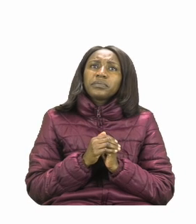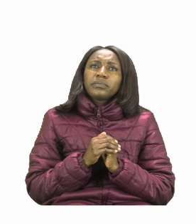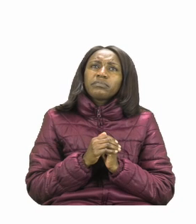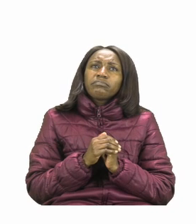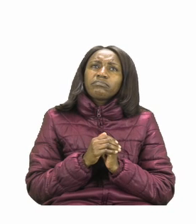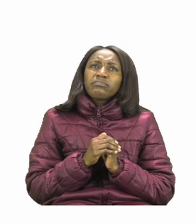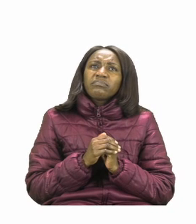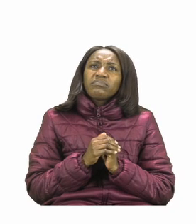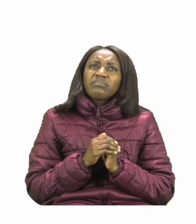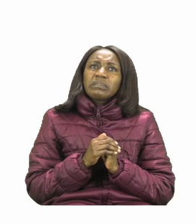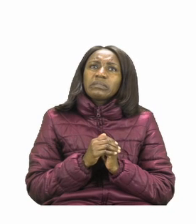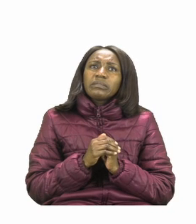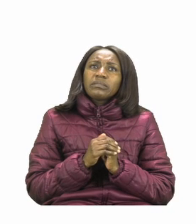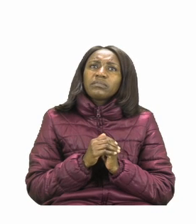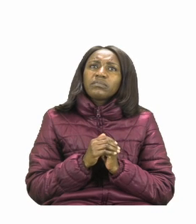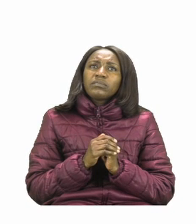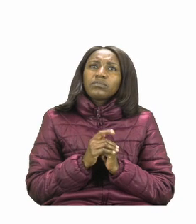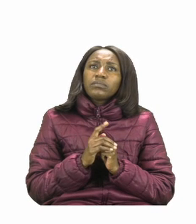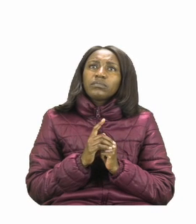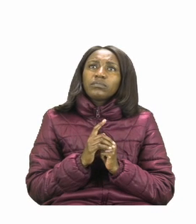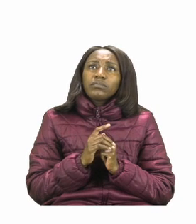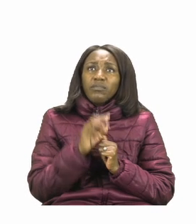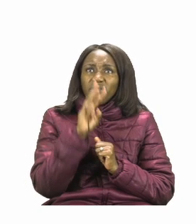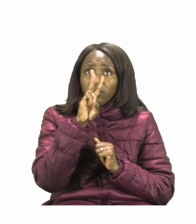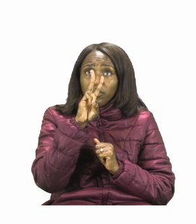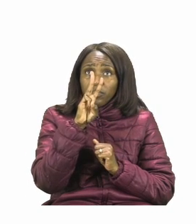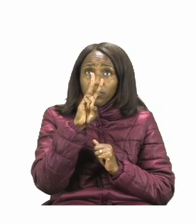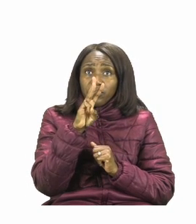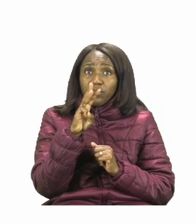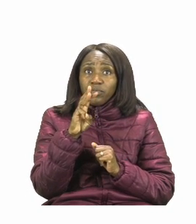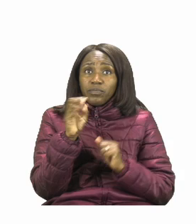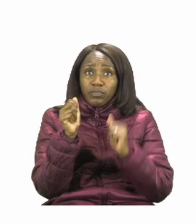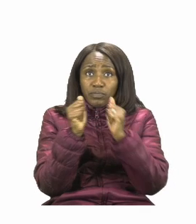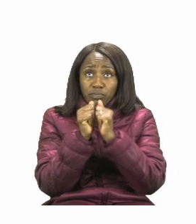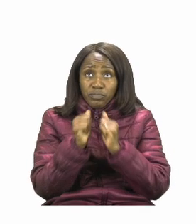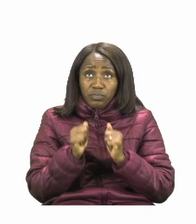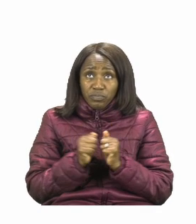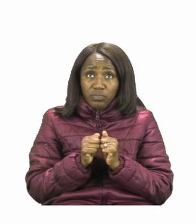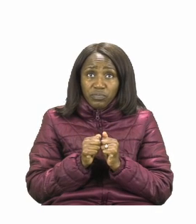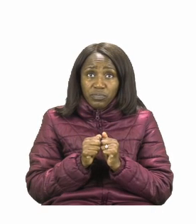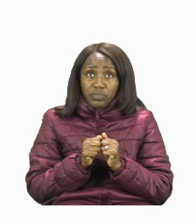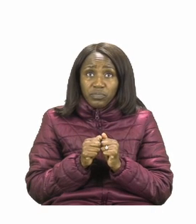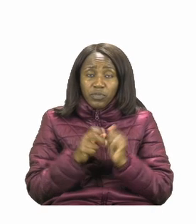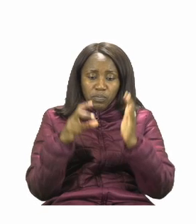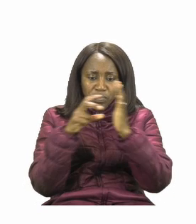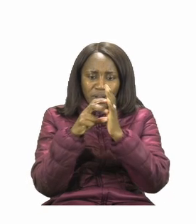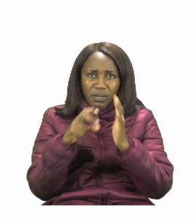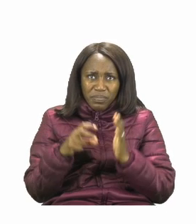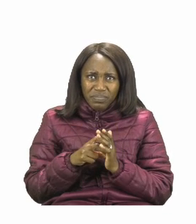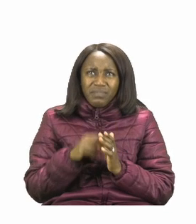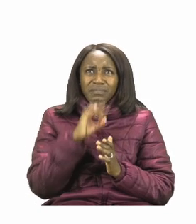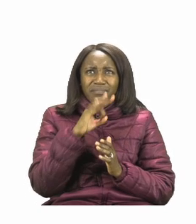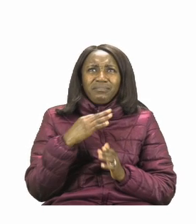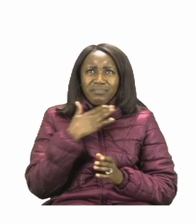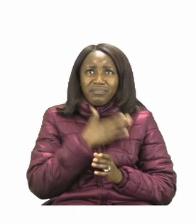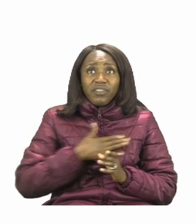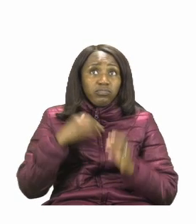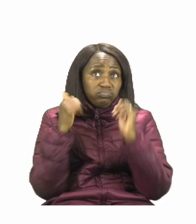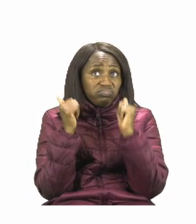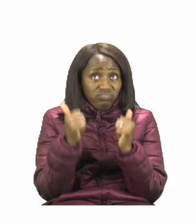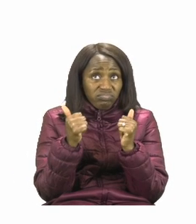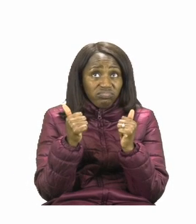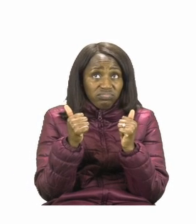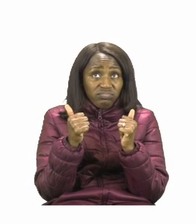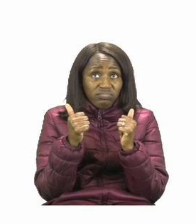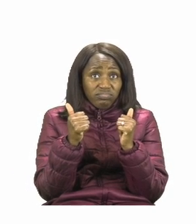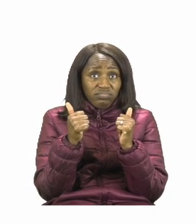like one has its own, but then there are three sharing one port. If you think this is safe and they